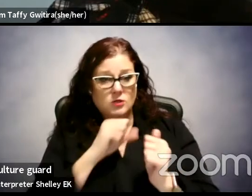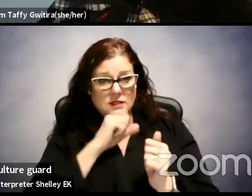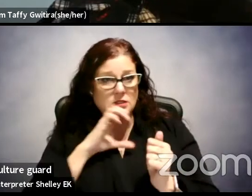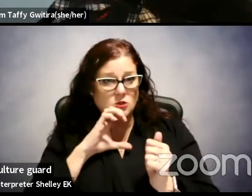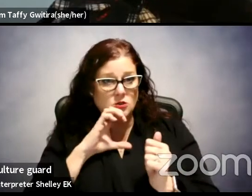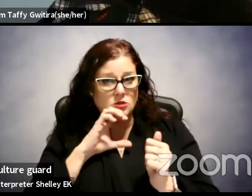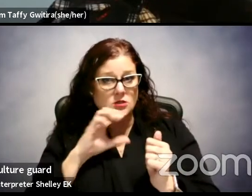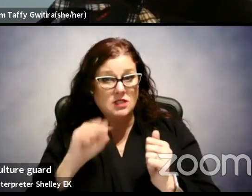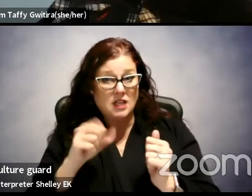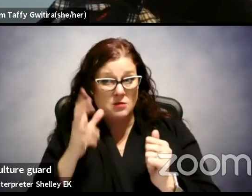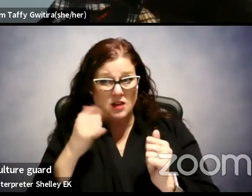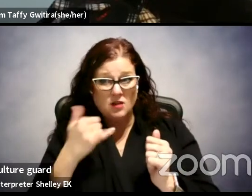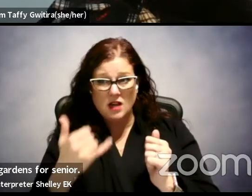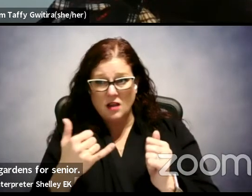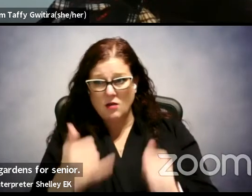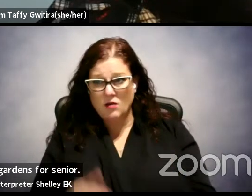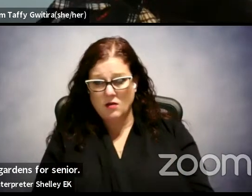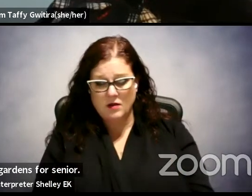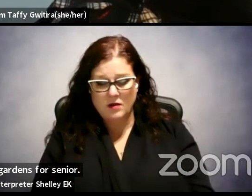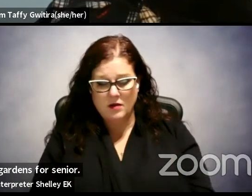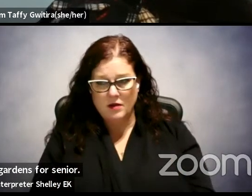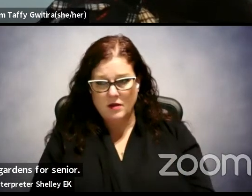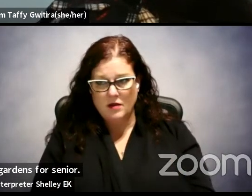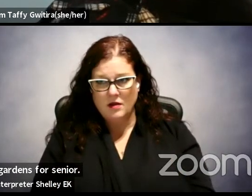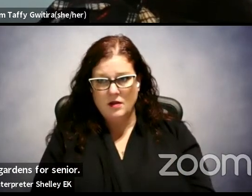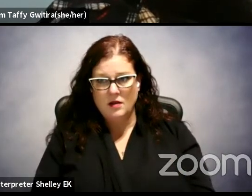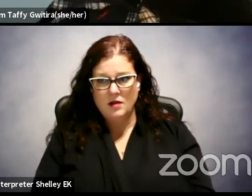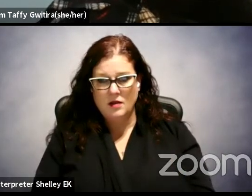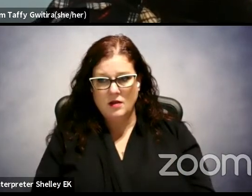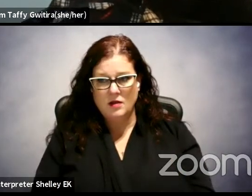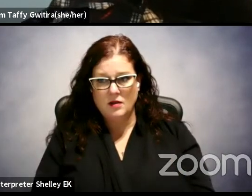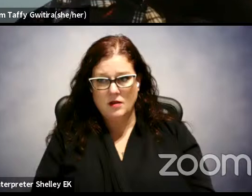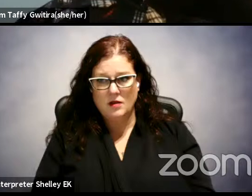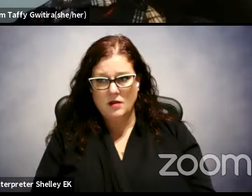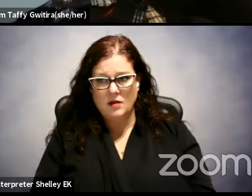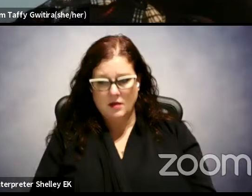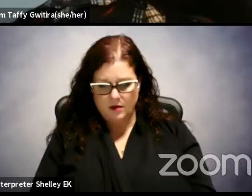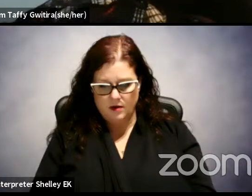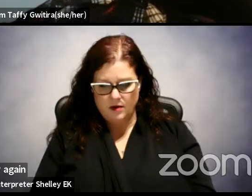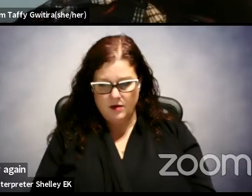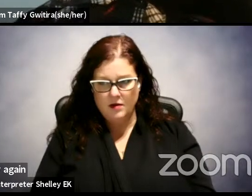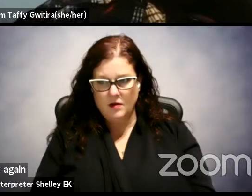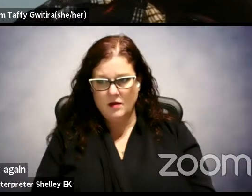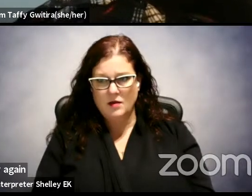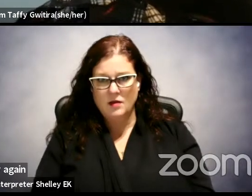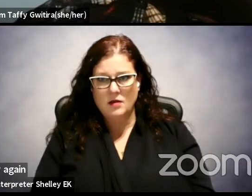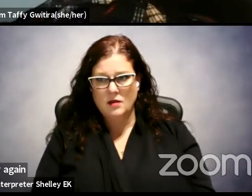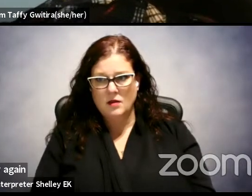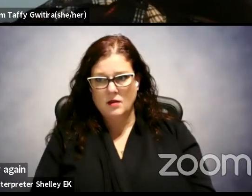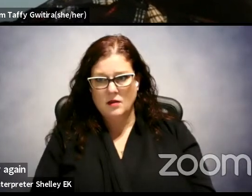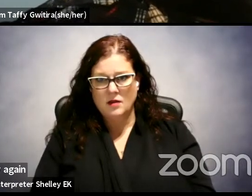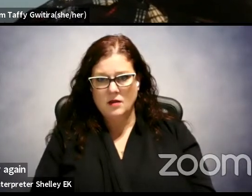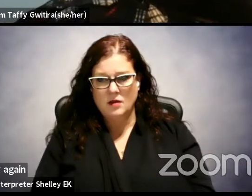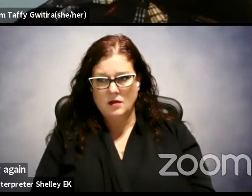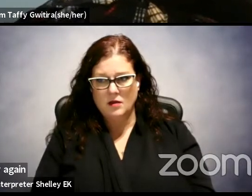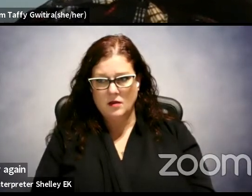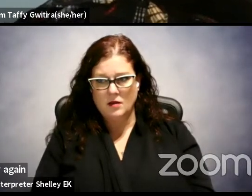Can You're you hear cutting me in and better out, and I now? can't. Could you try again to say what you were saying? I'm so sorry.